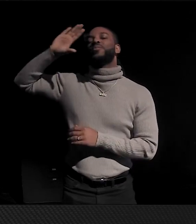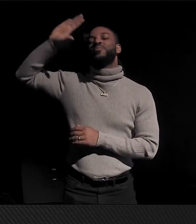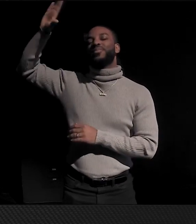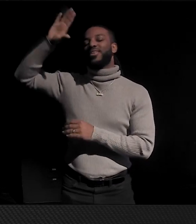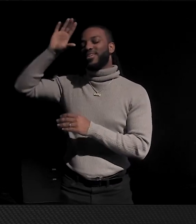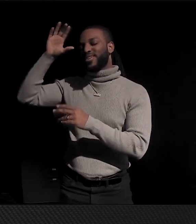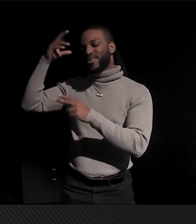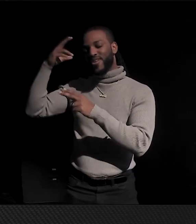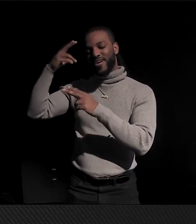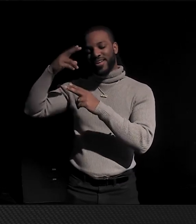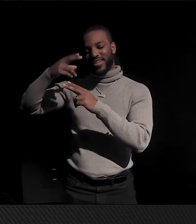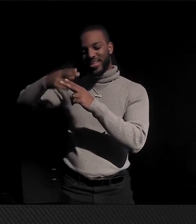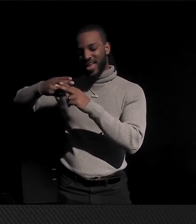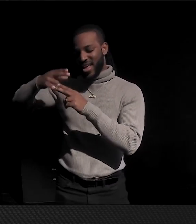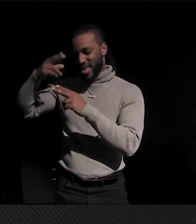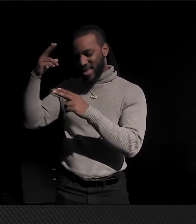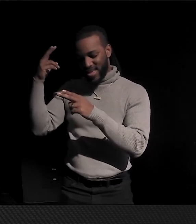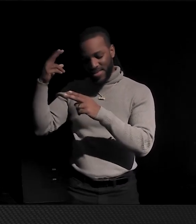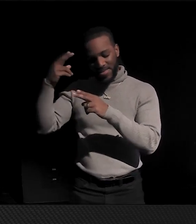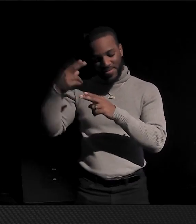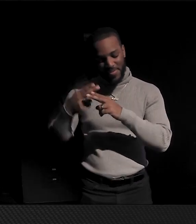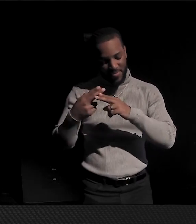blessed will be your name.